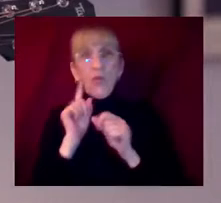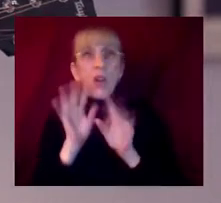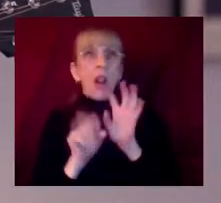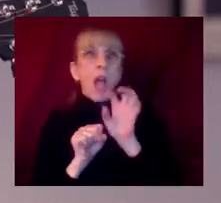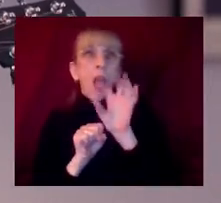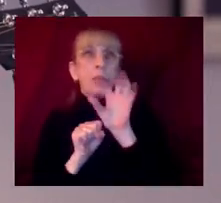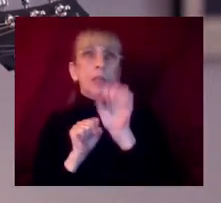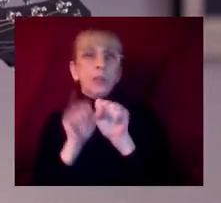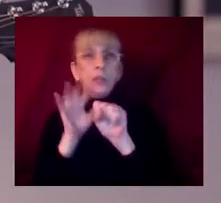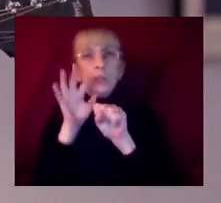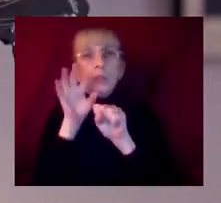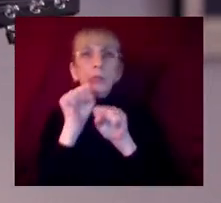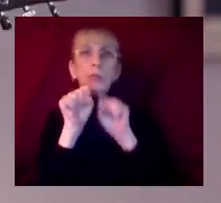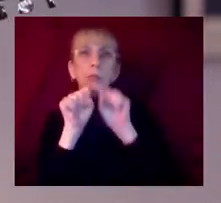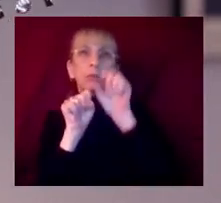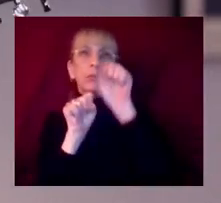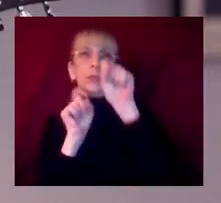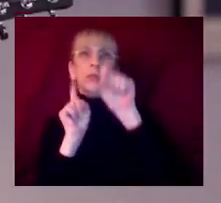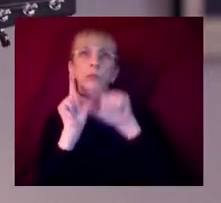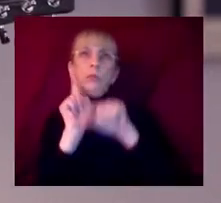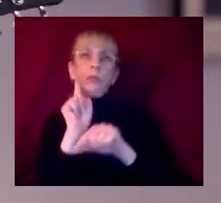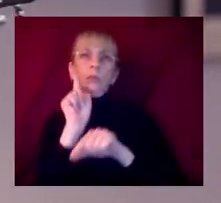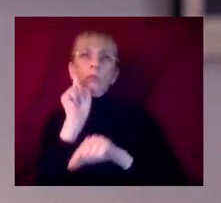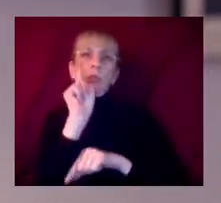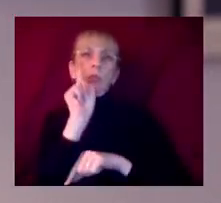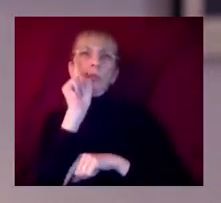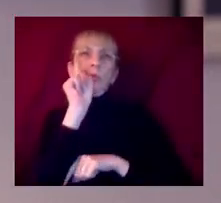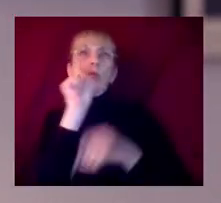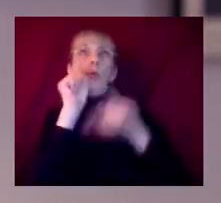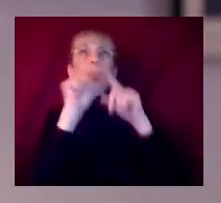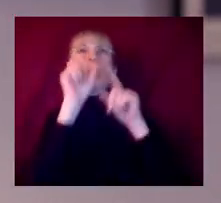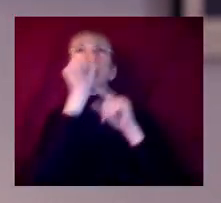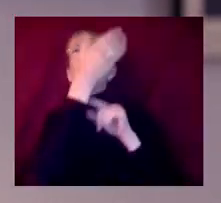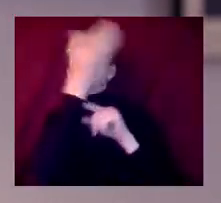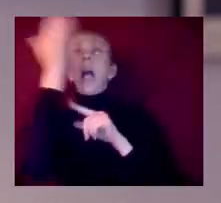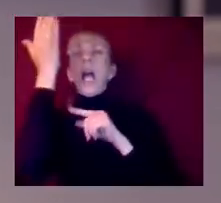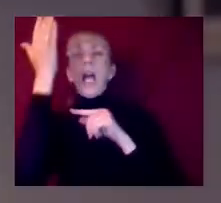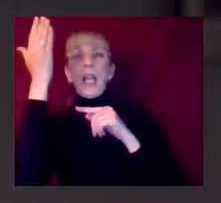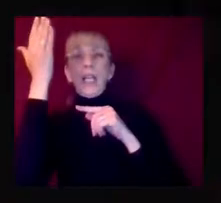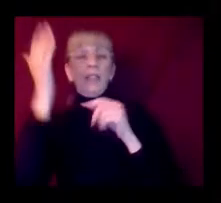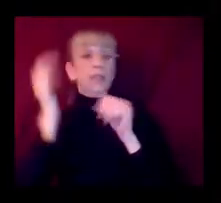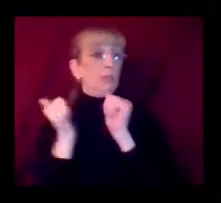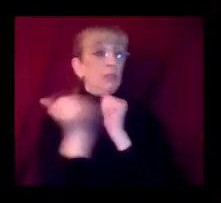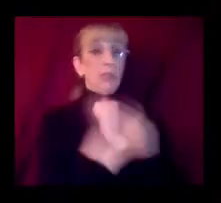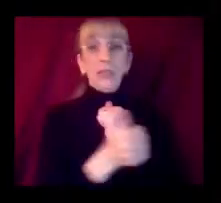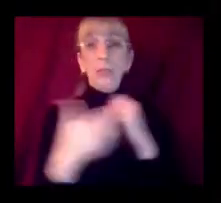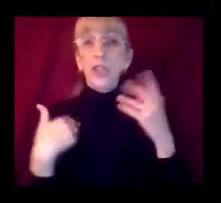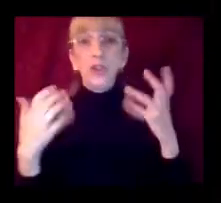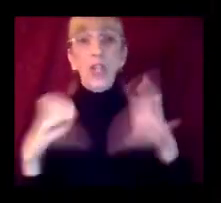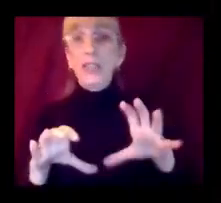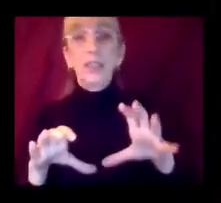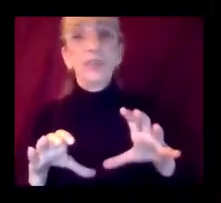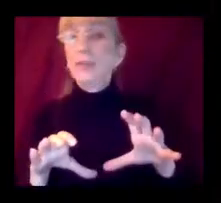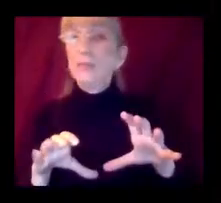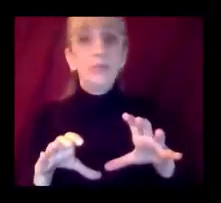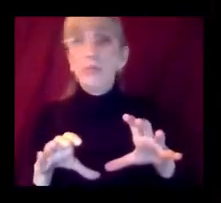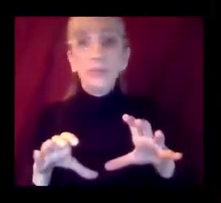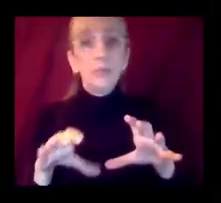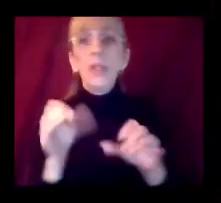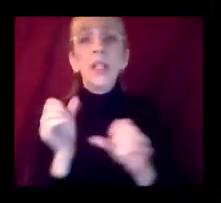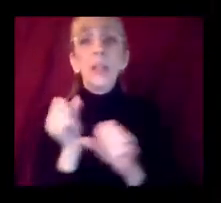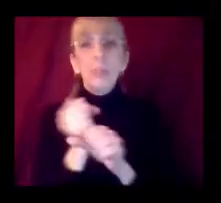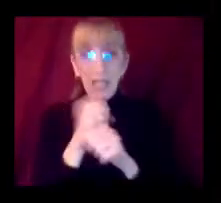ready for the sky. Don't let your chance go by. You'll make it if